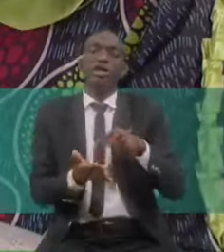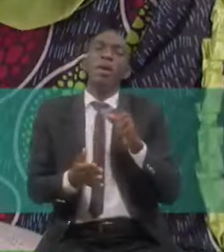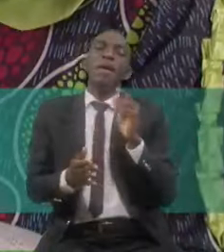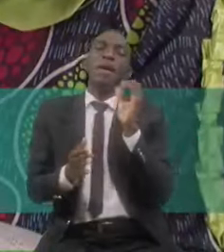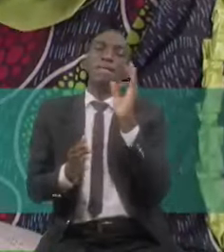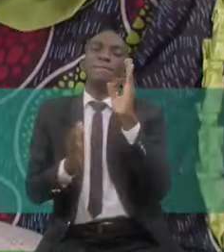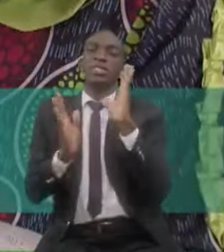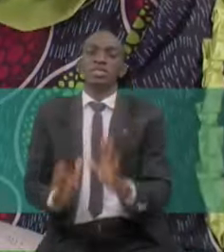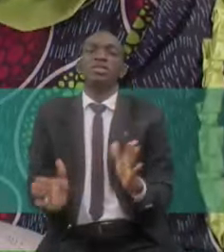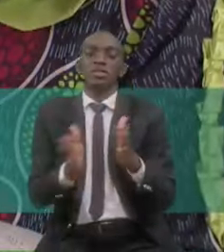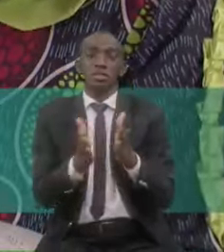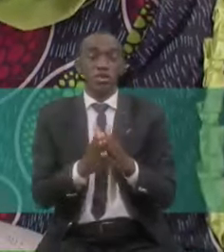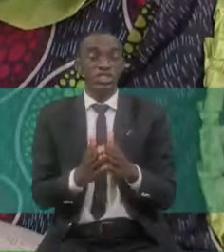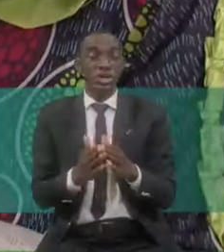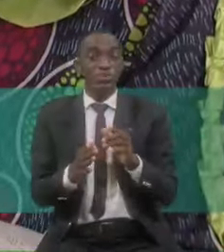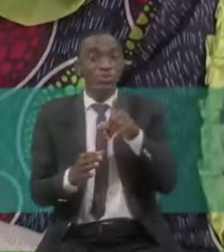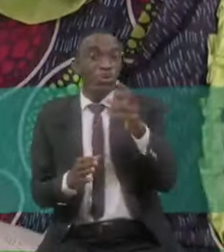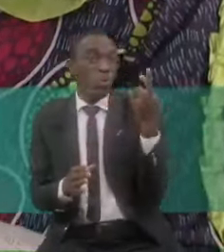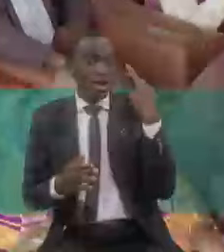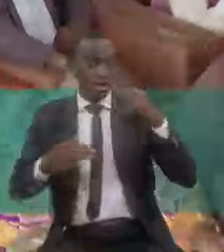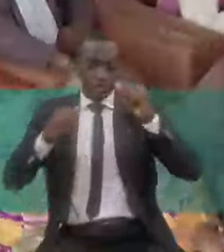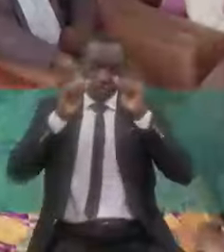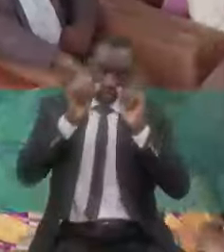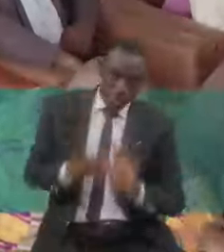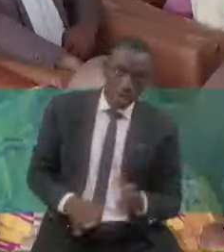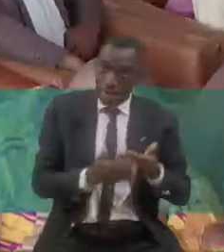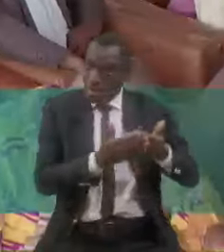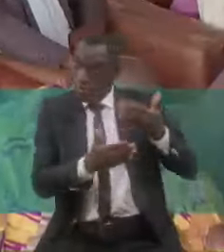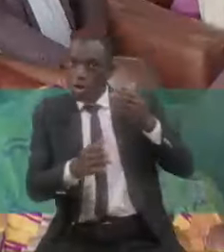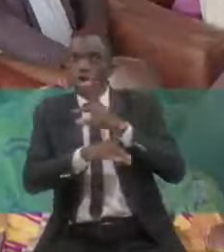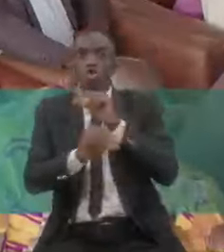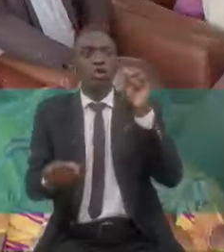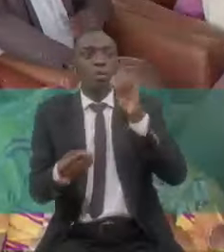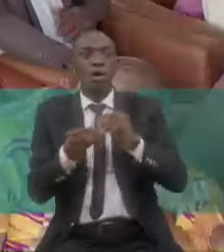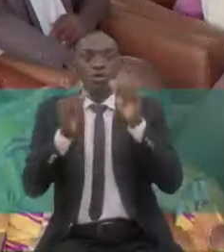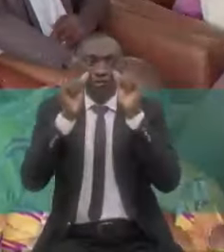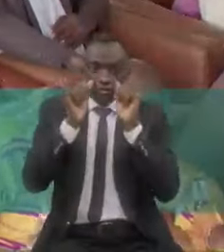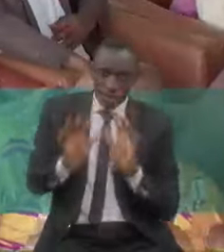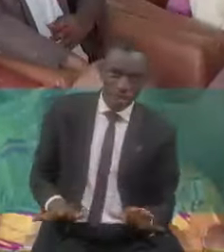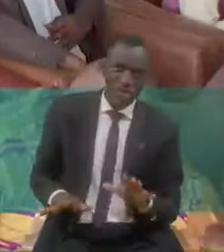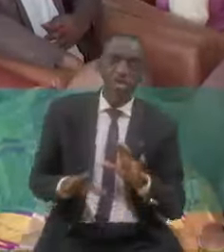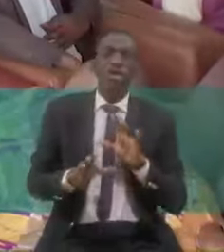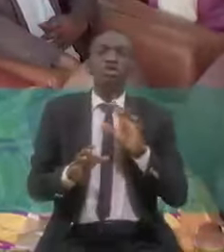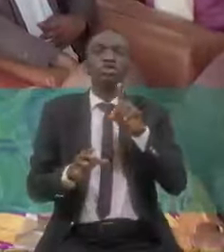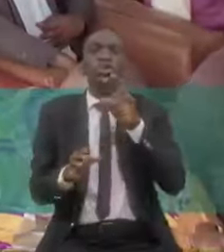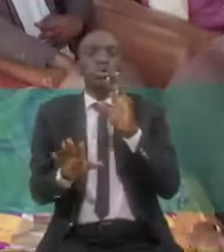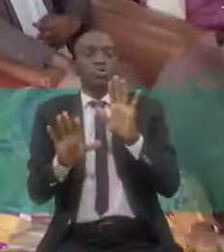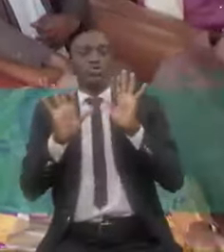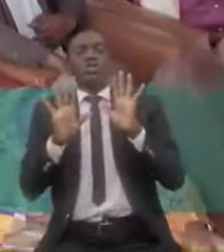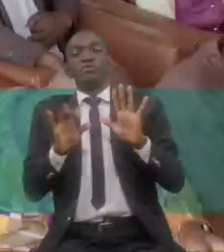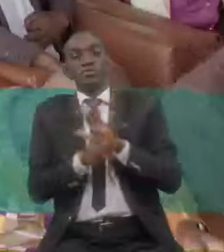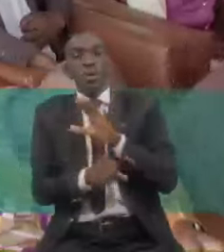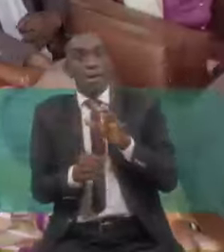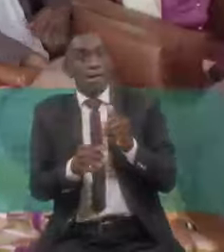before, no more fainting. Amen. You were fearful before, no more fear. You were